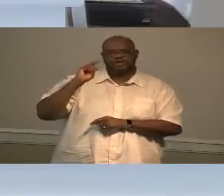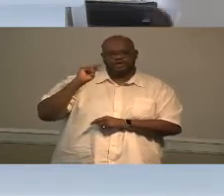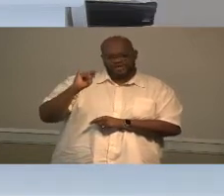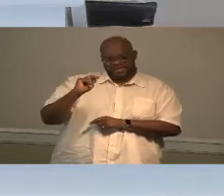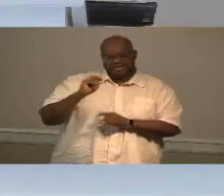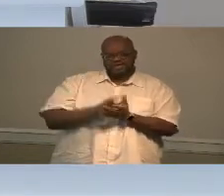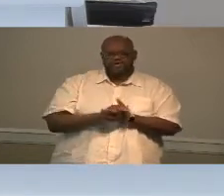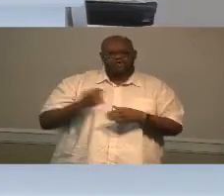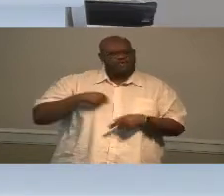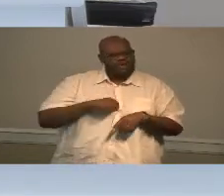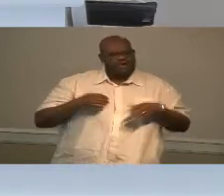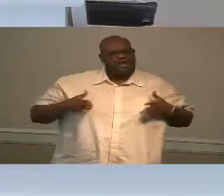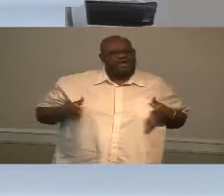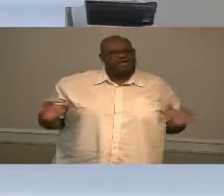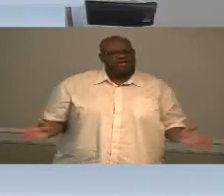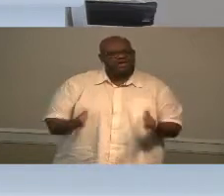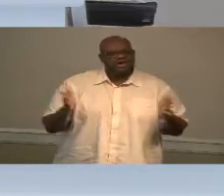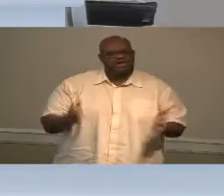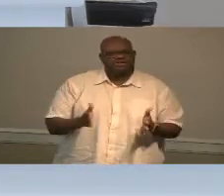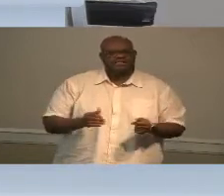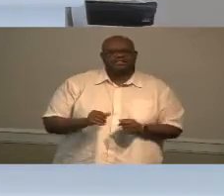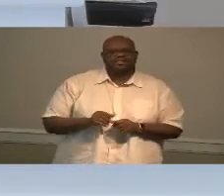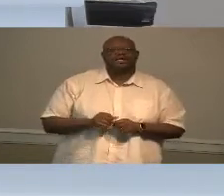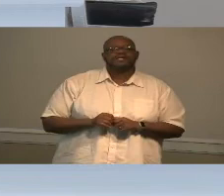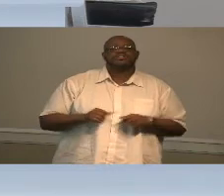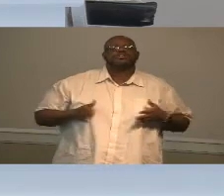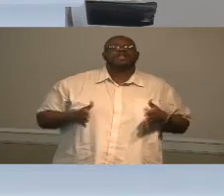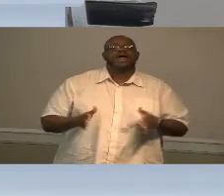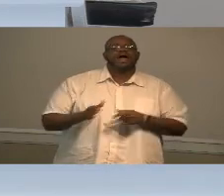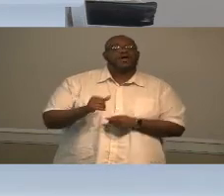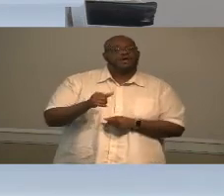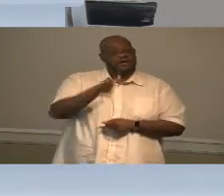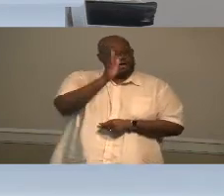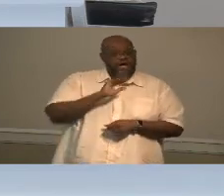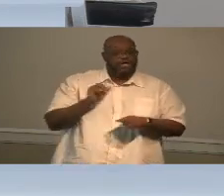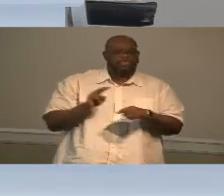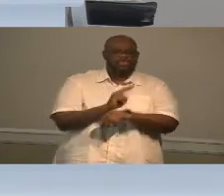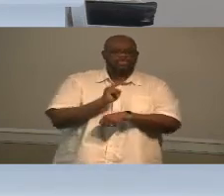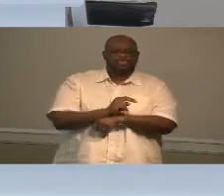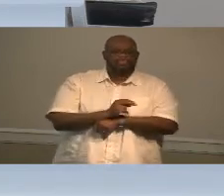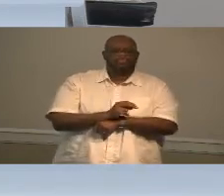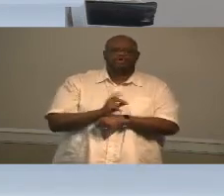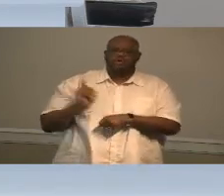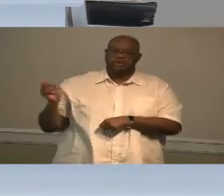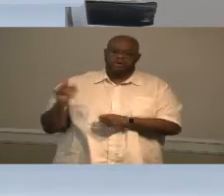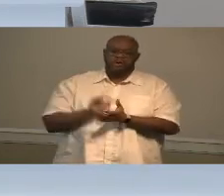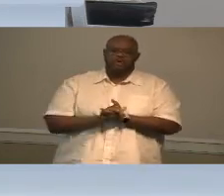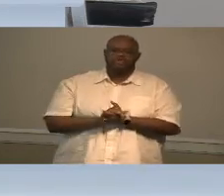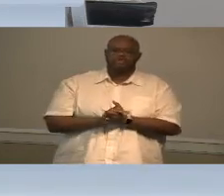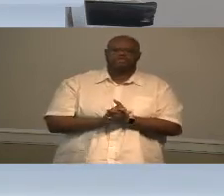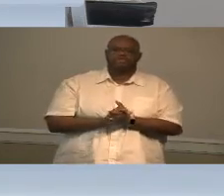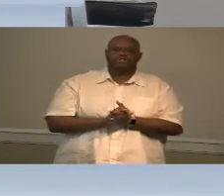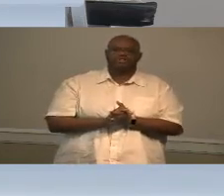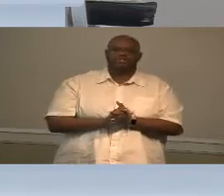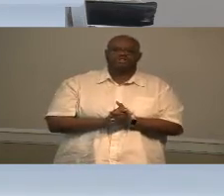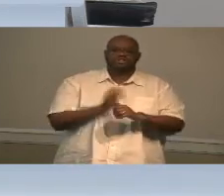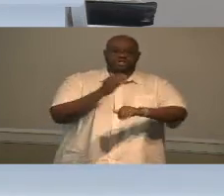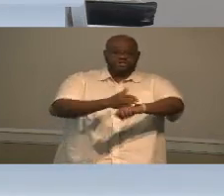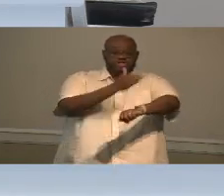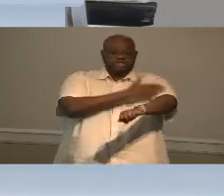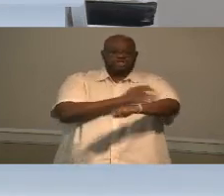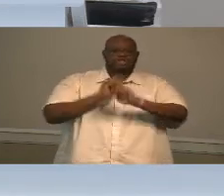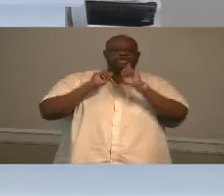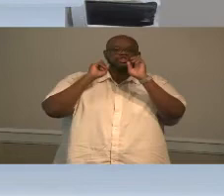her allowing God to use her, a young lady who is going to the next level, headed to